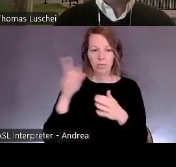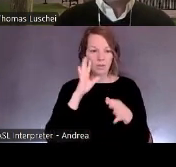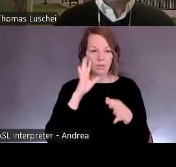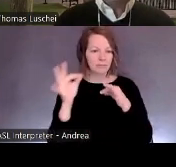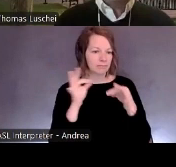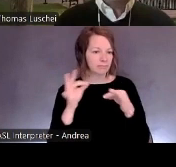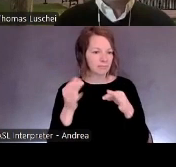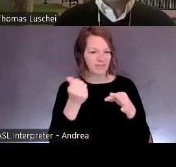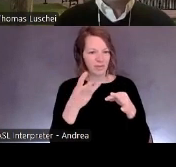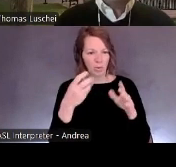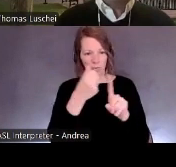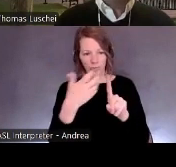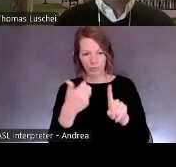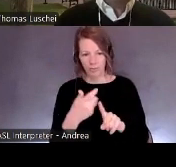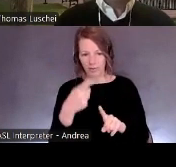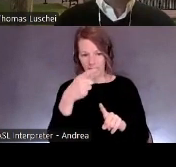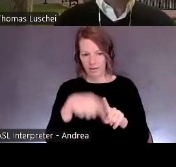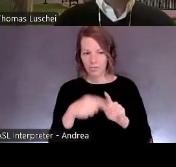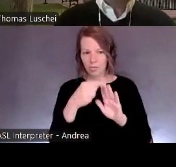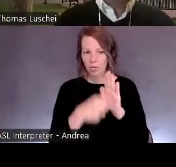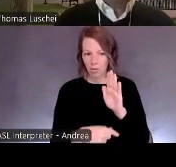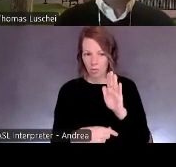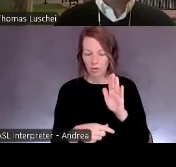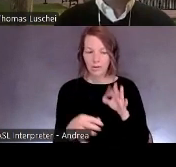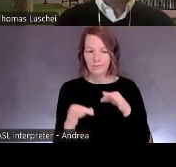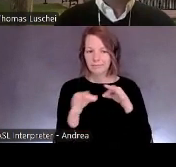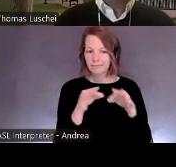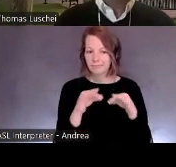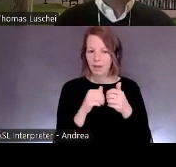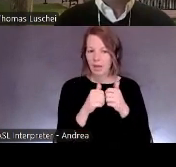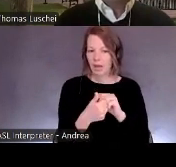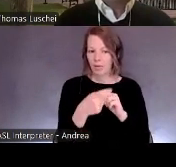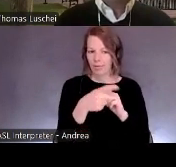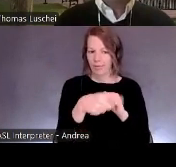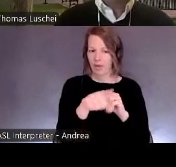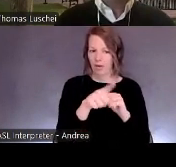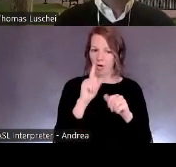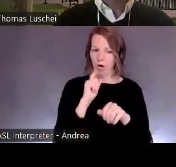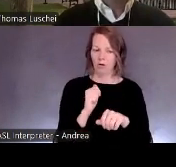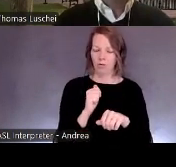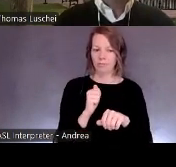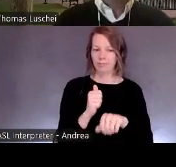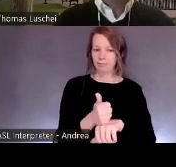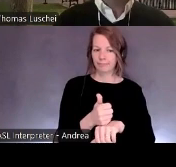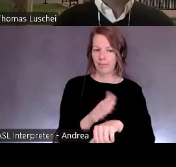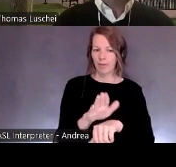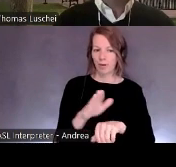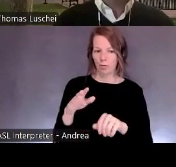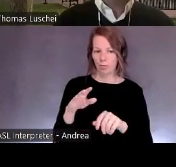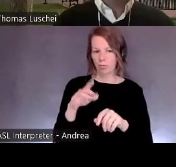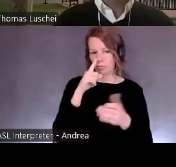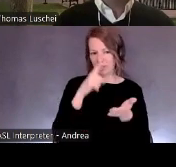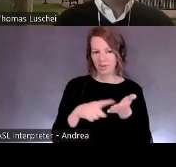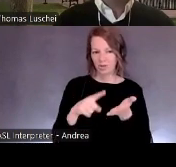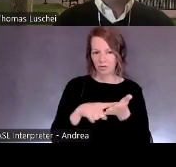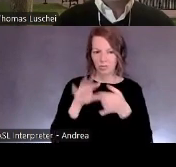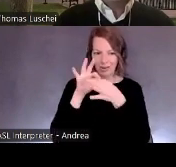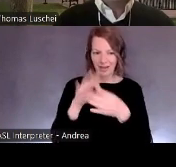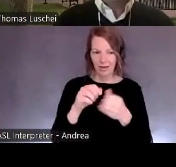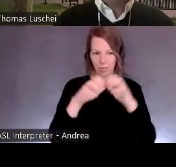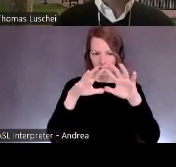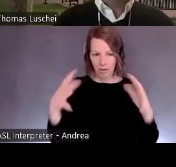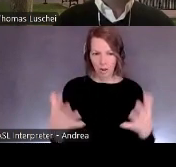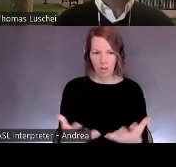describing a couple of these articles and explaining how they are situating their research in a global context. So thank you,